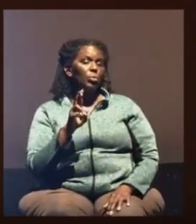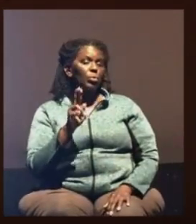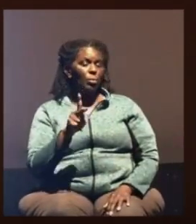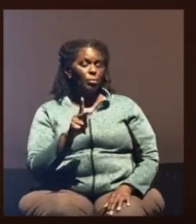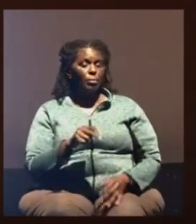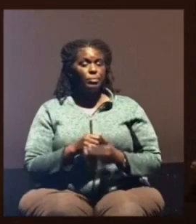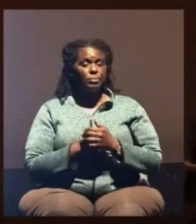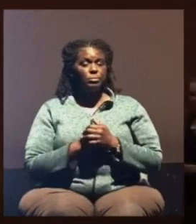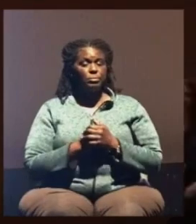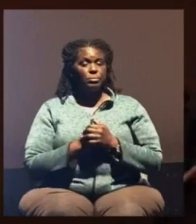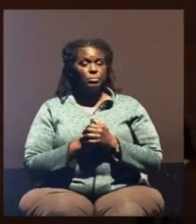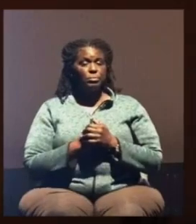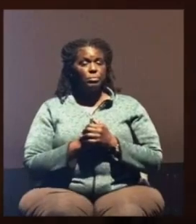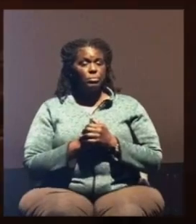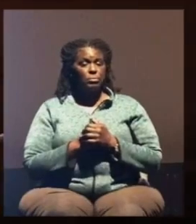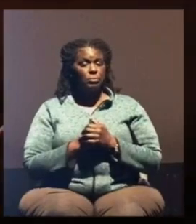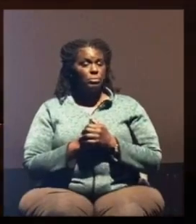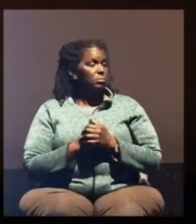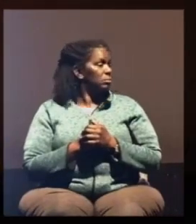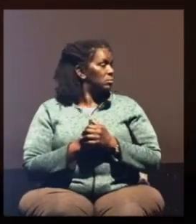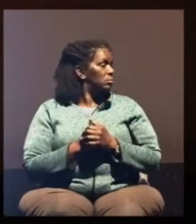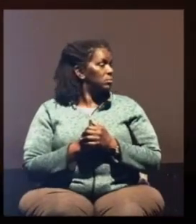about, is the comment by